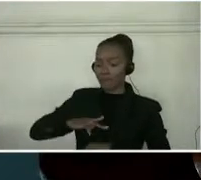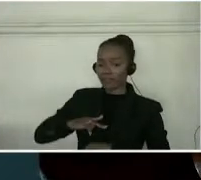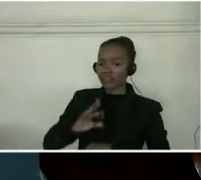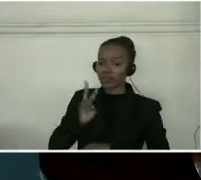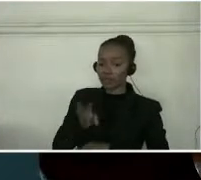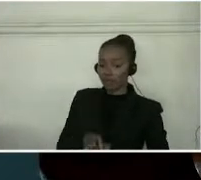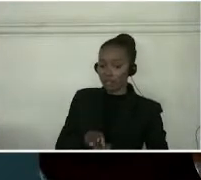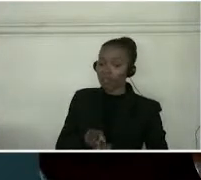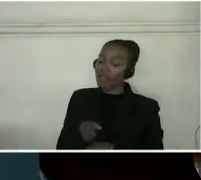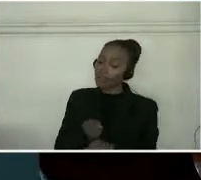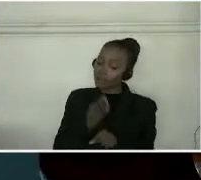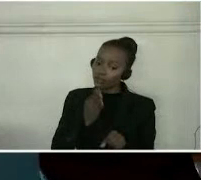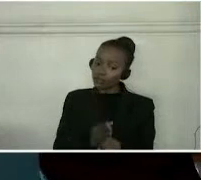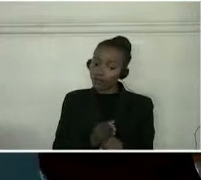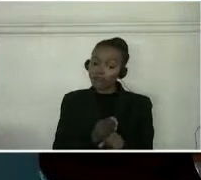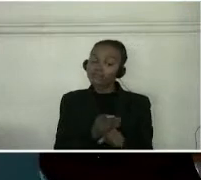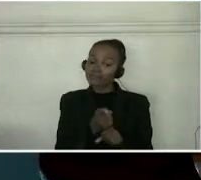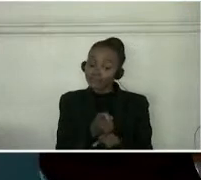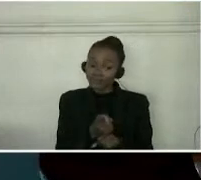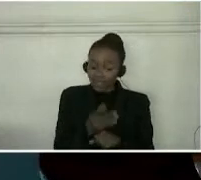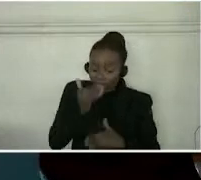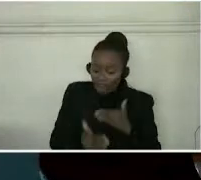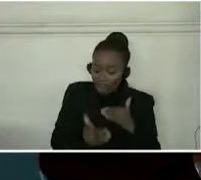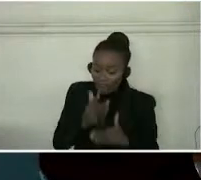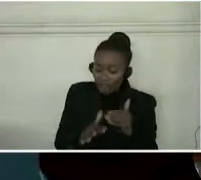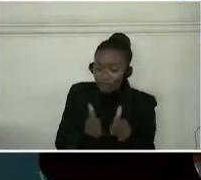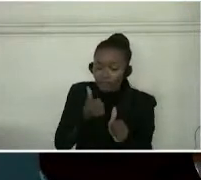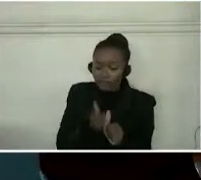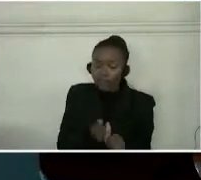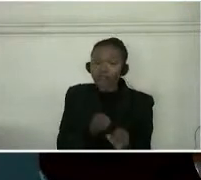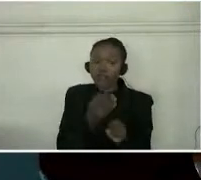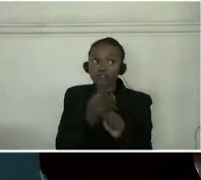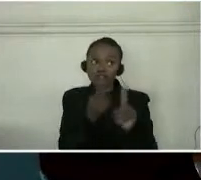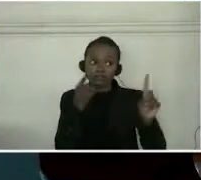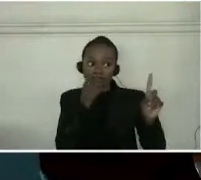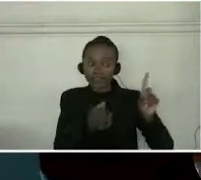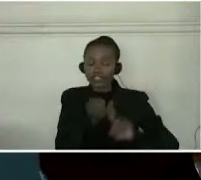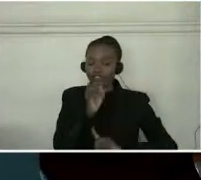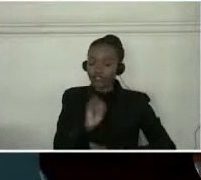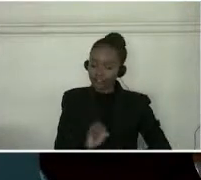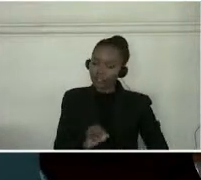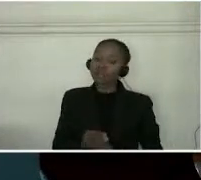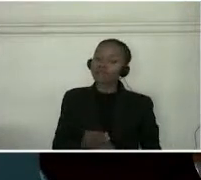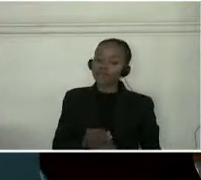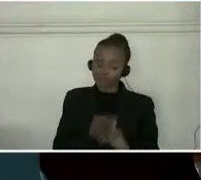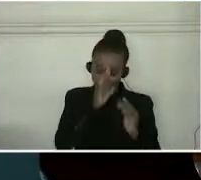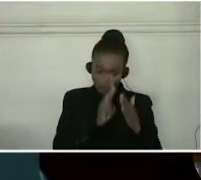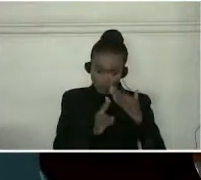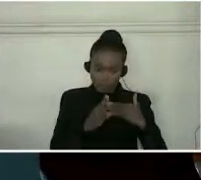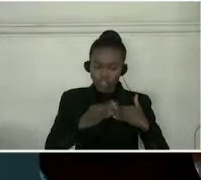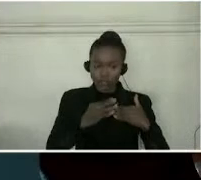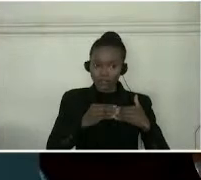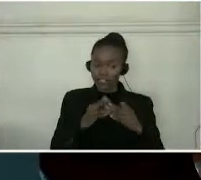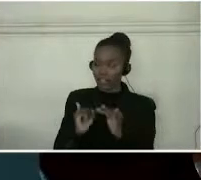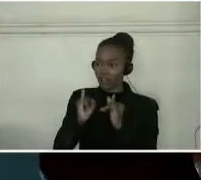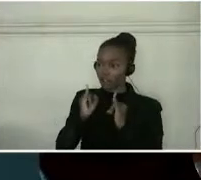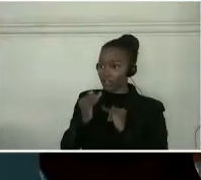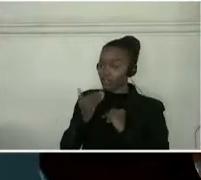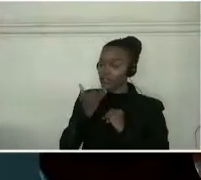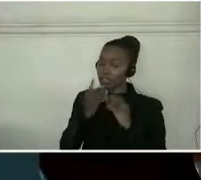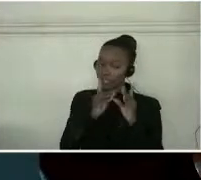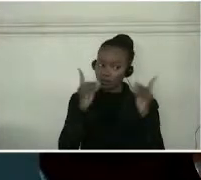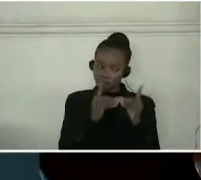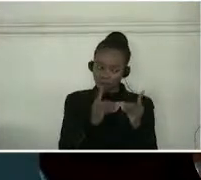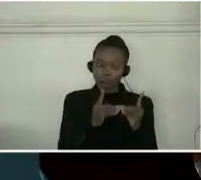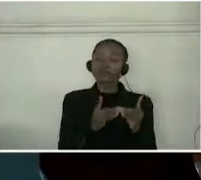are put in place to ensure that mandates are fulfilled honorable chairperson i would like to invite the department and portfolio committee to embark on a study tour